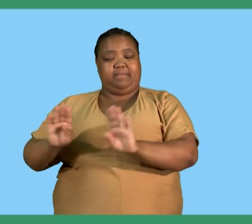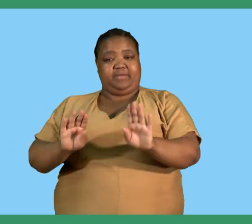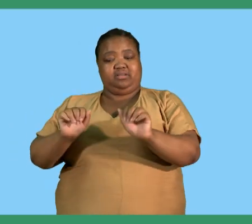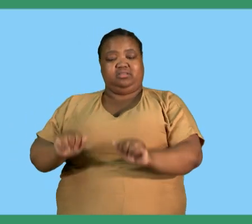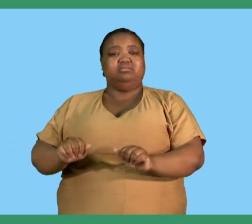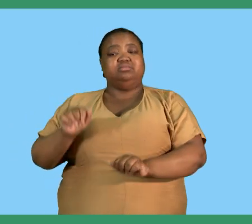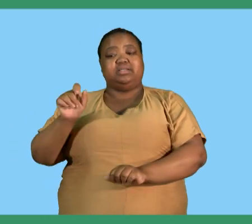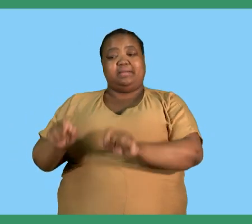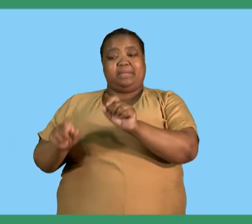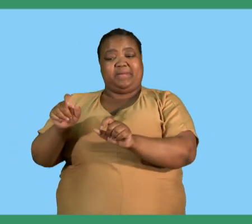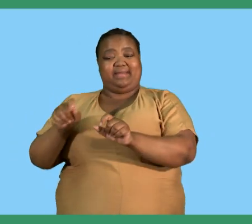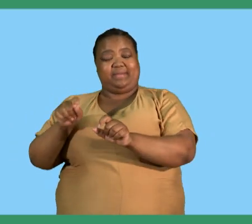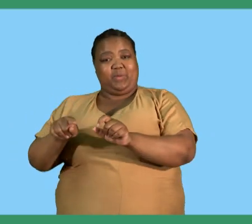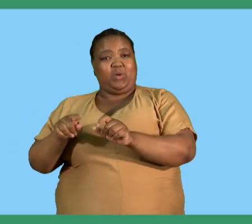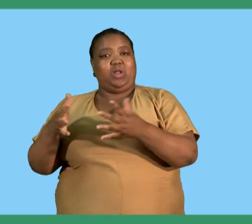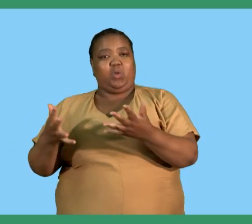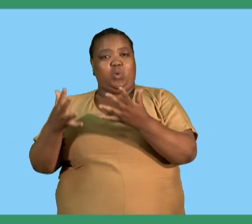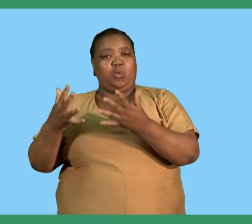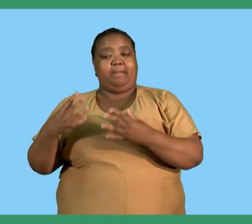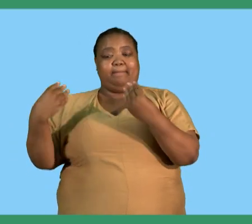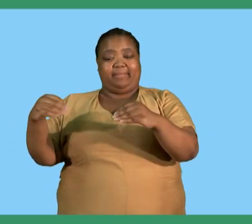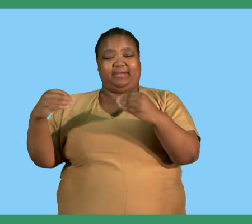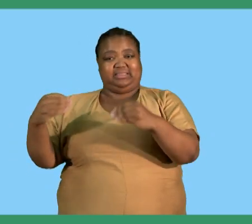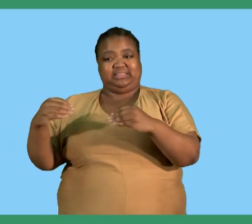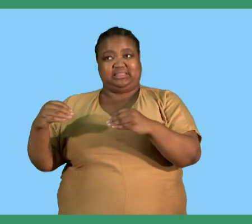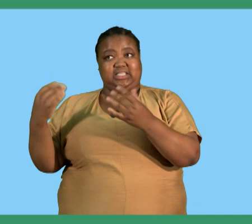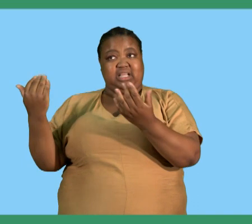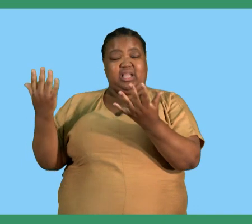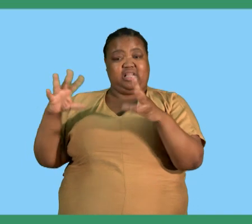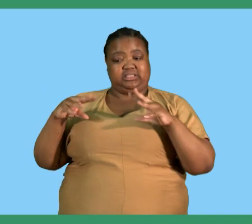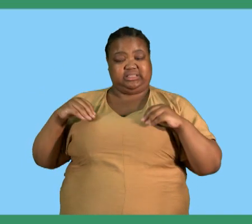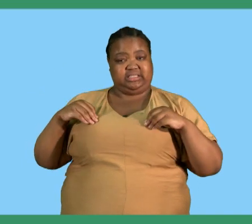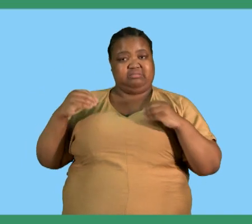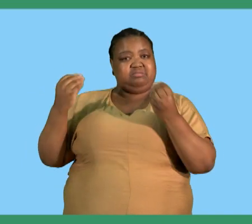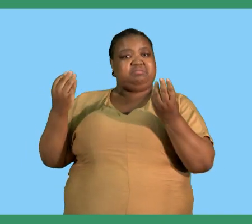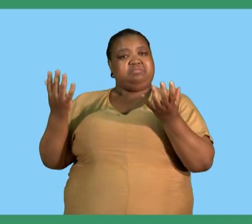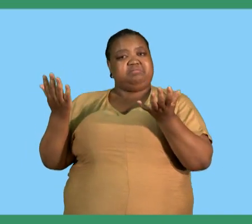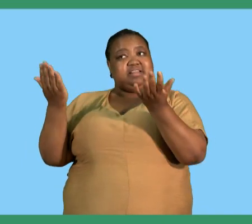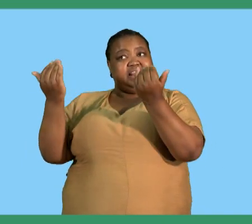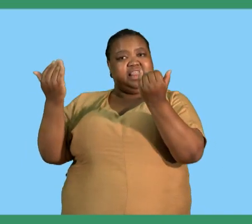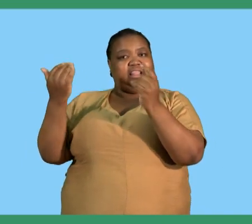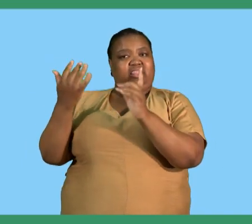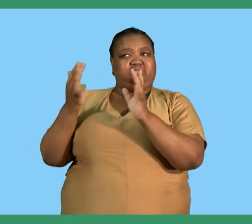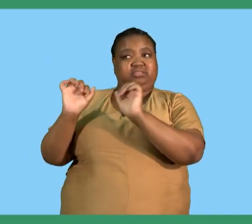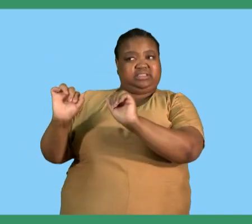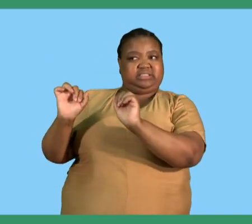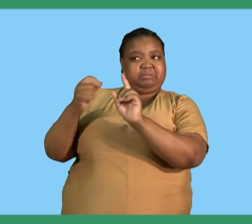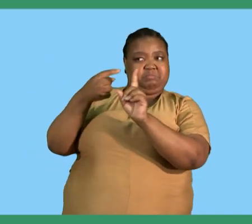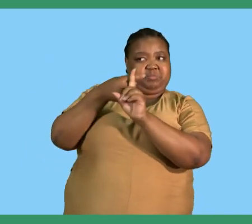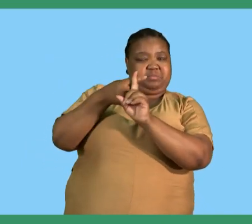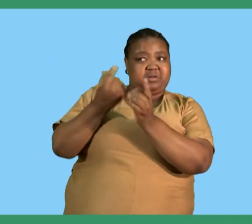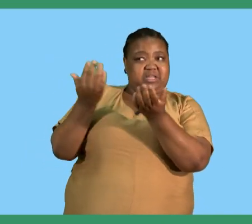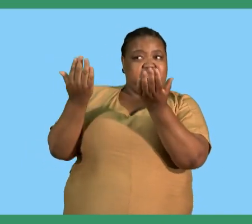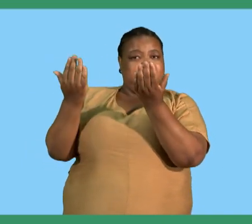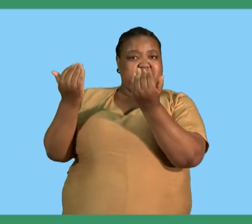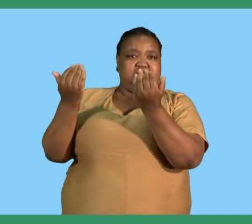people or the business does not act within the accepted standards and the expectations. Right, moving right